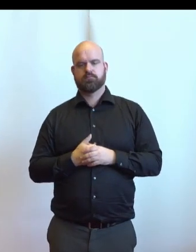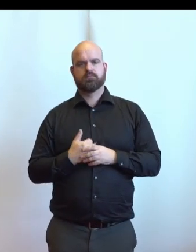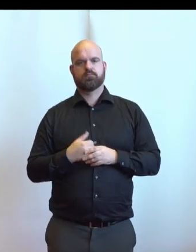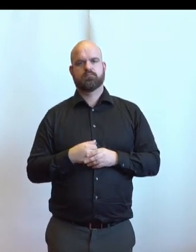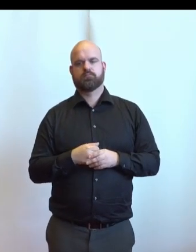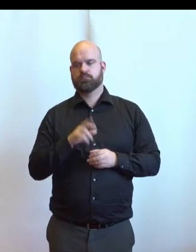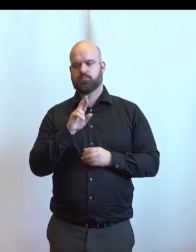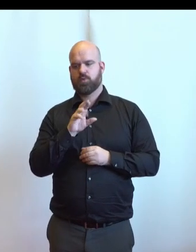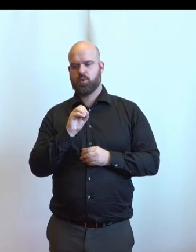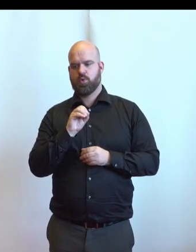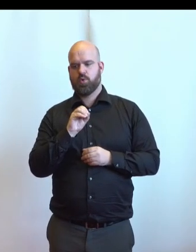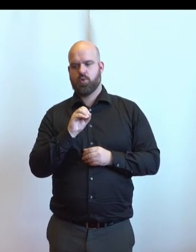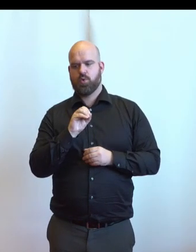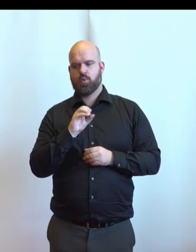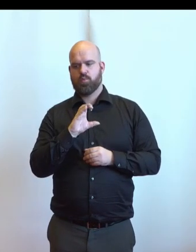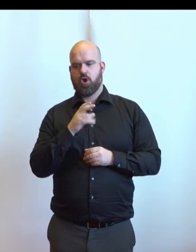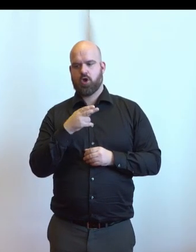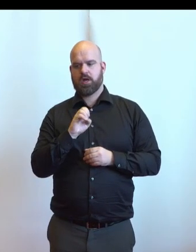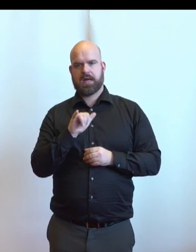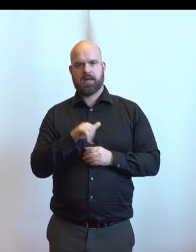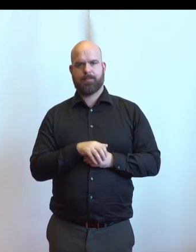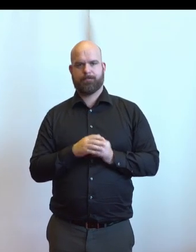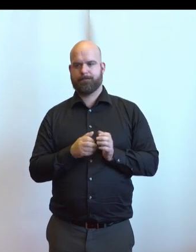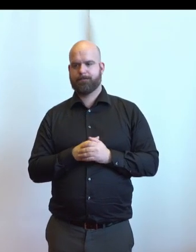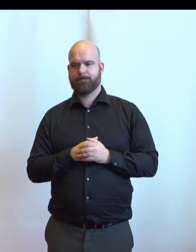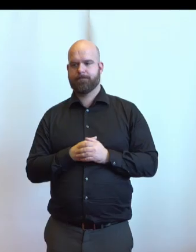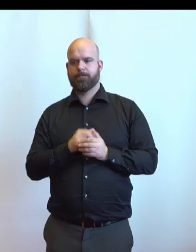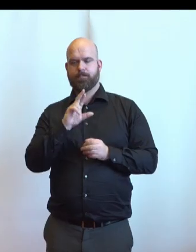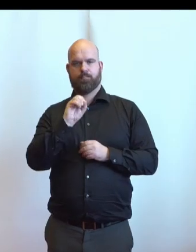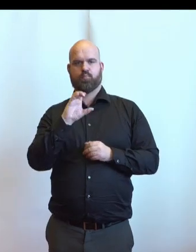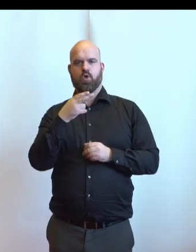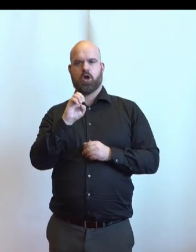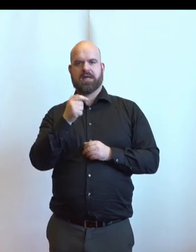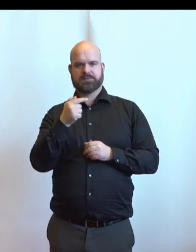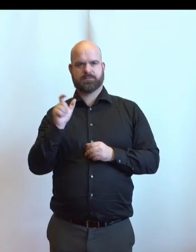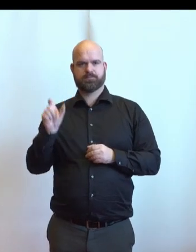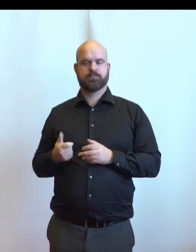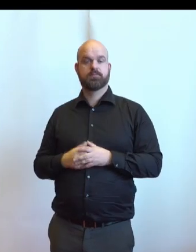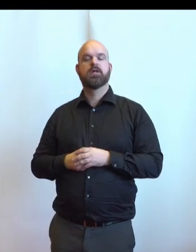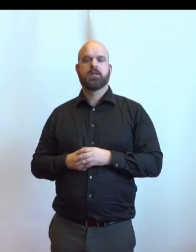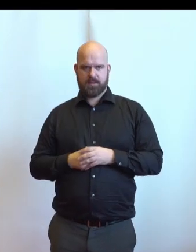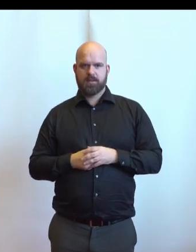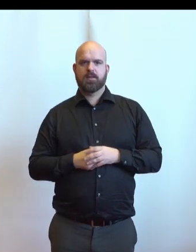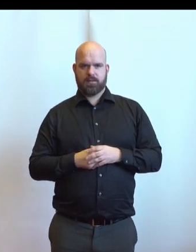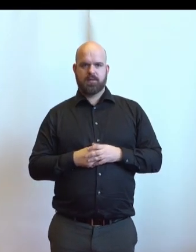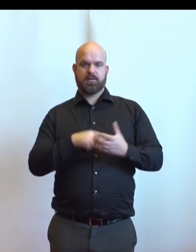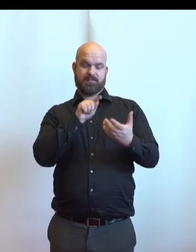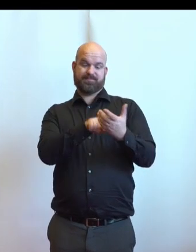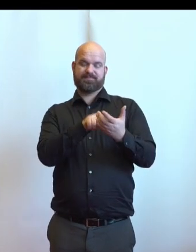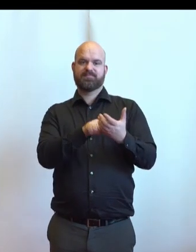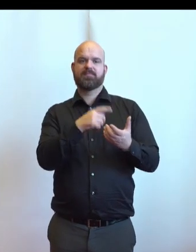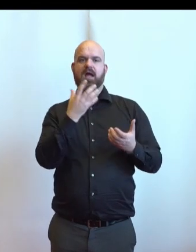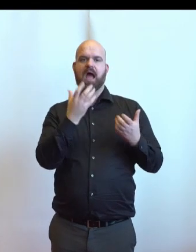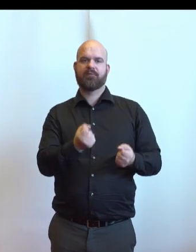right. Regarding the autistic people, there is definitely another way to look at to leverage artificial intelligence.